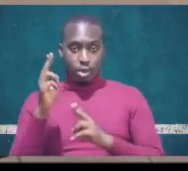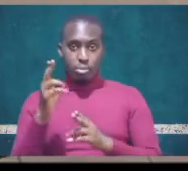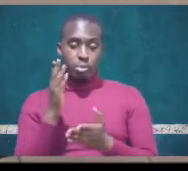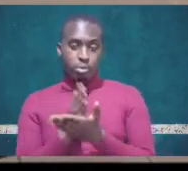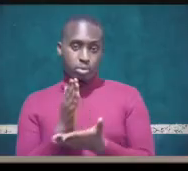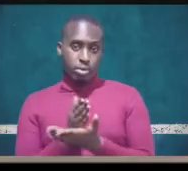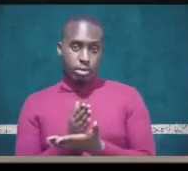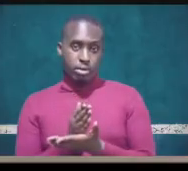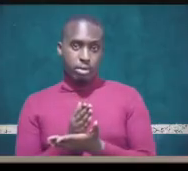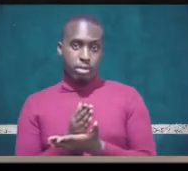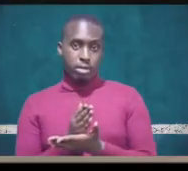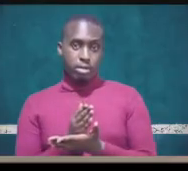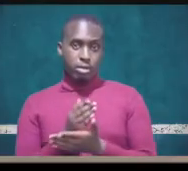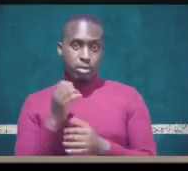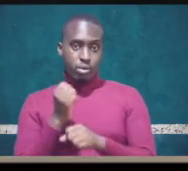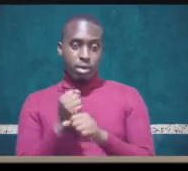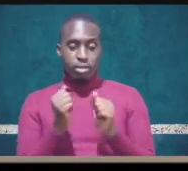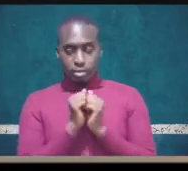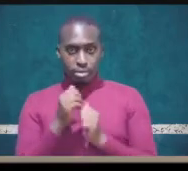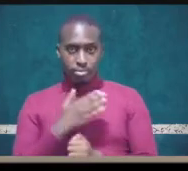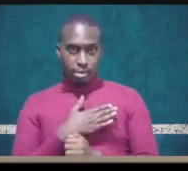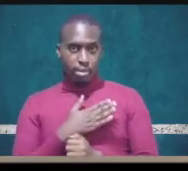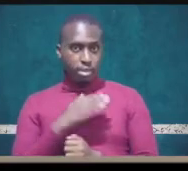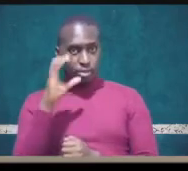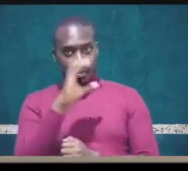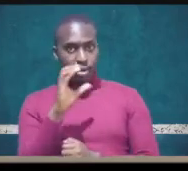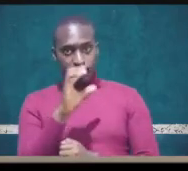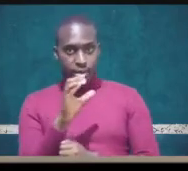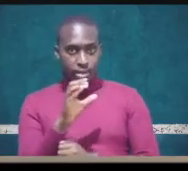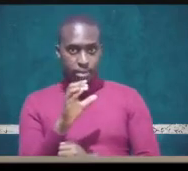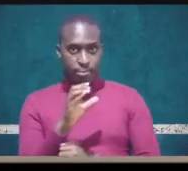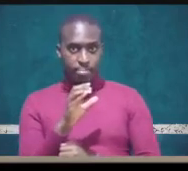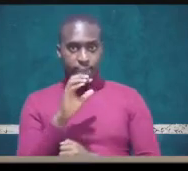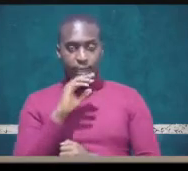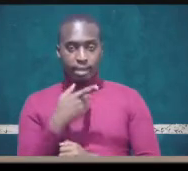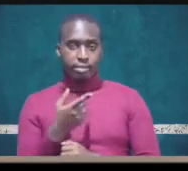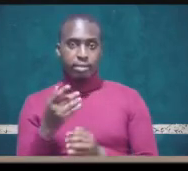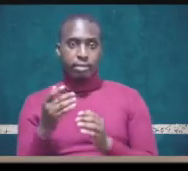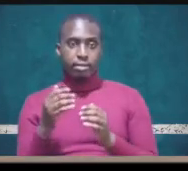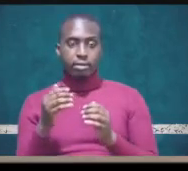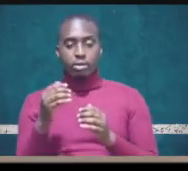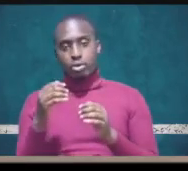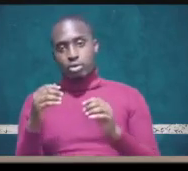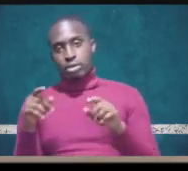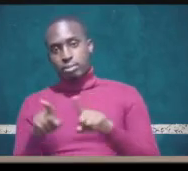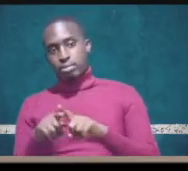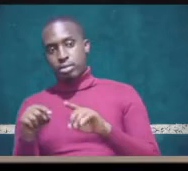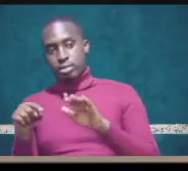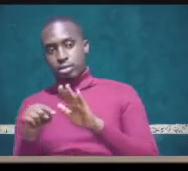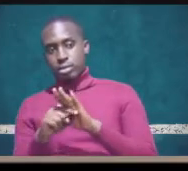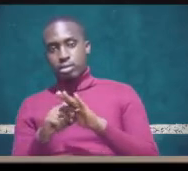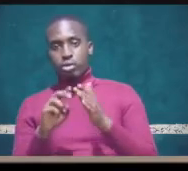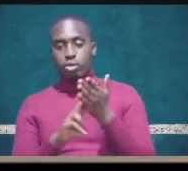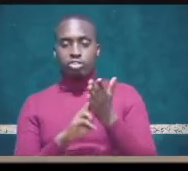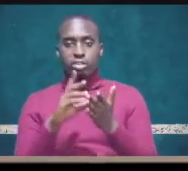have just worked with me to find the answer by substitution, or by substituting